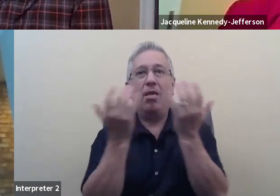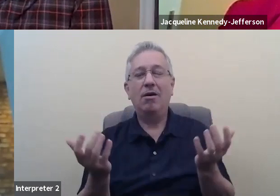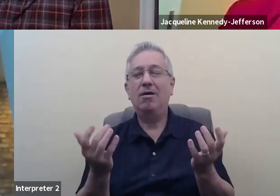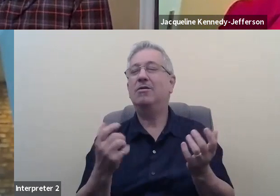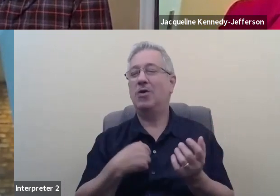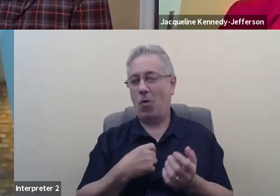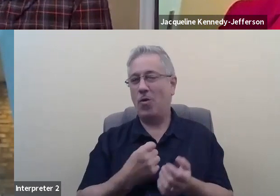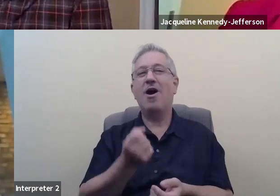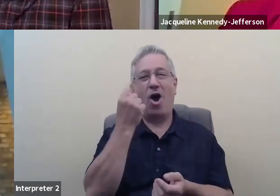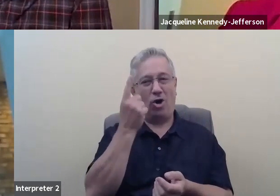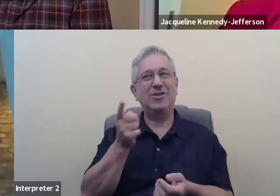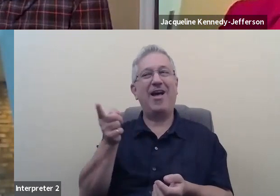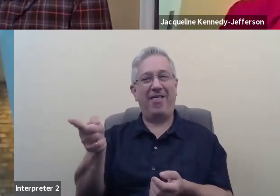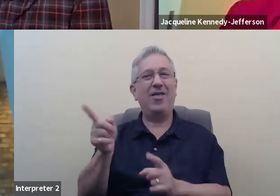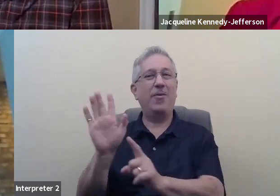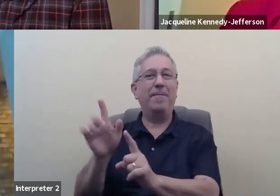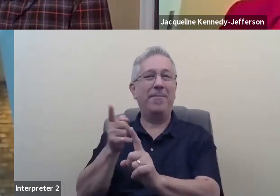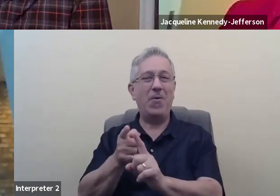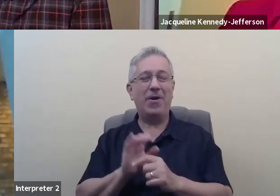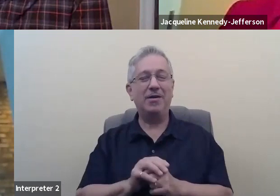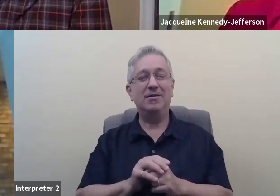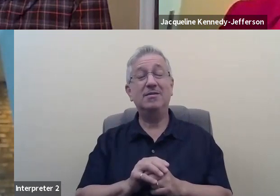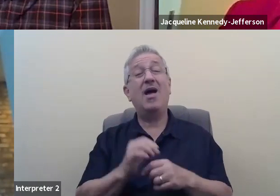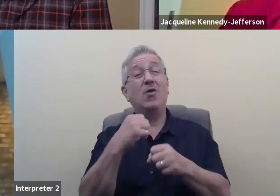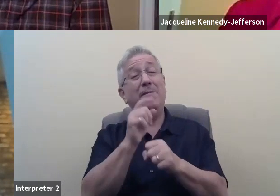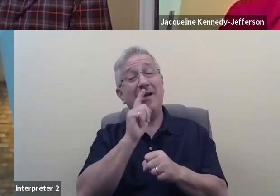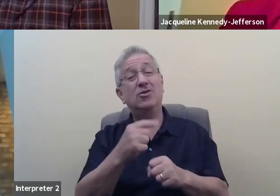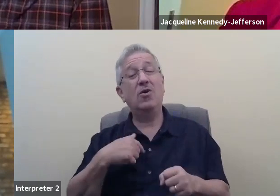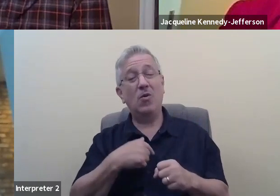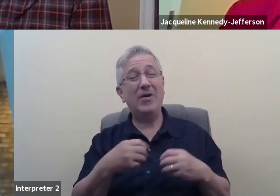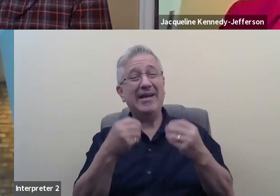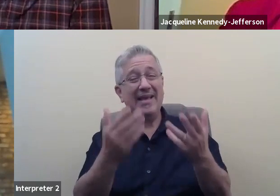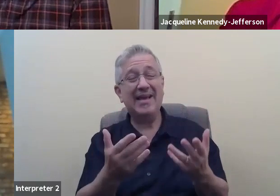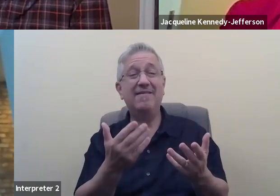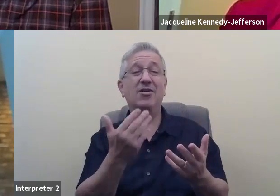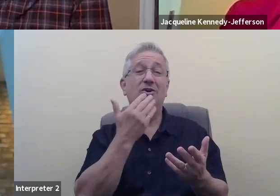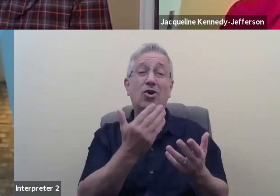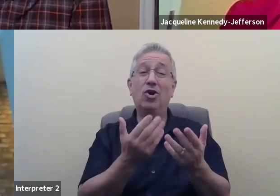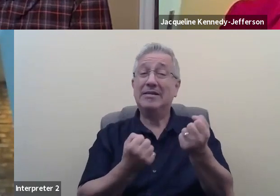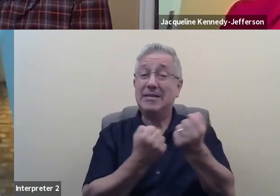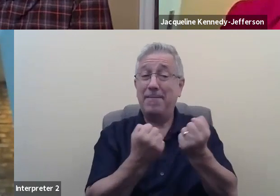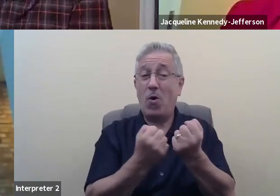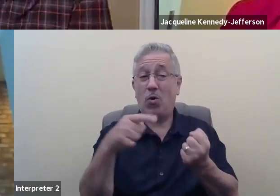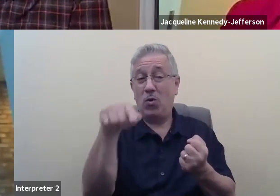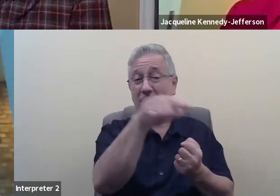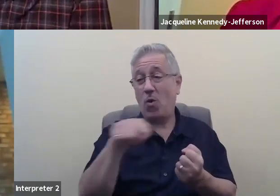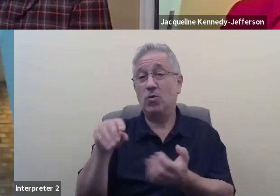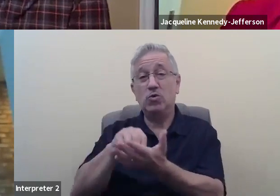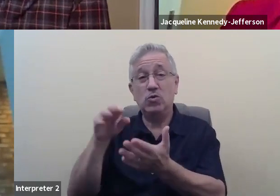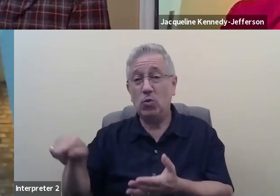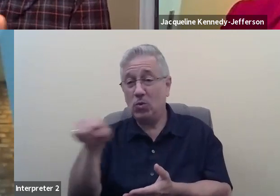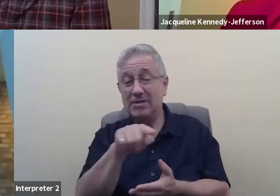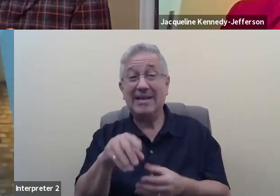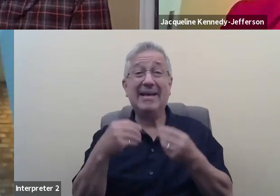understand why. But we've also been really clear to also make sure that we bring on counselors who are able to connect and identify with